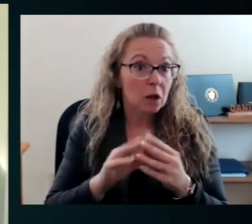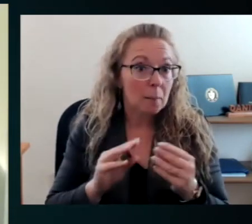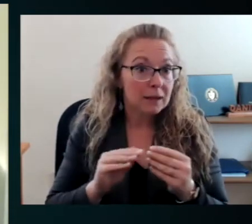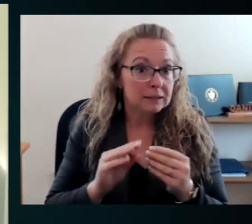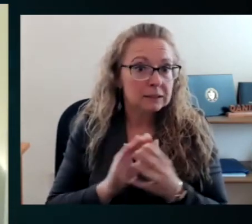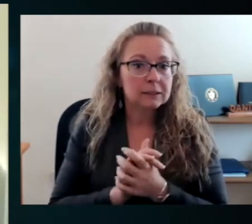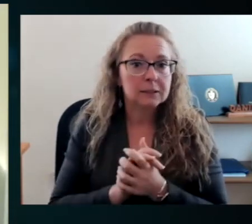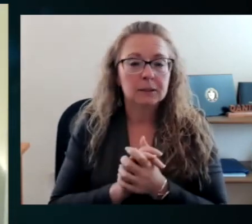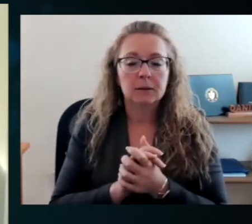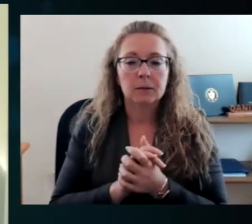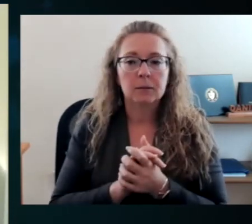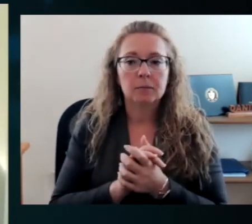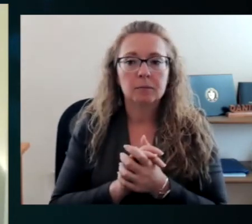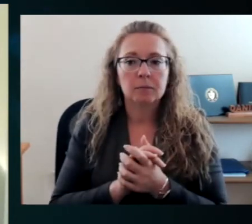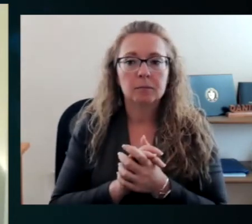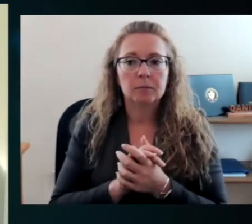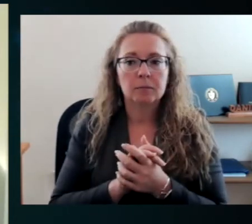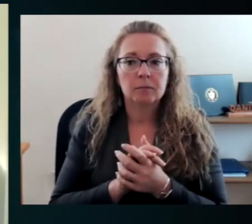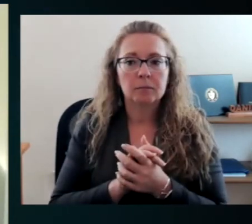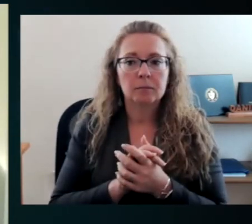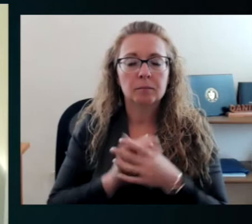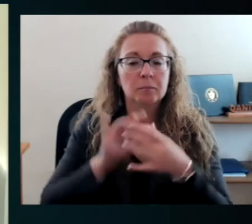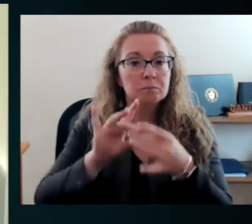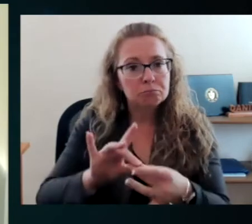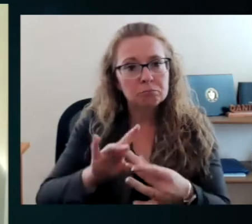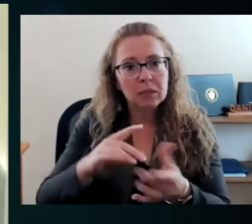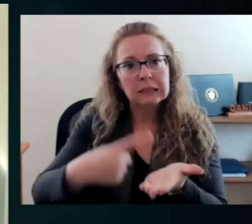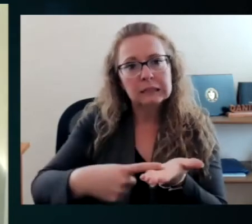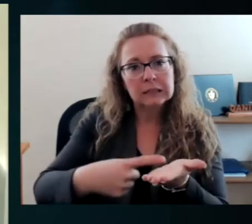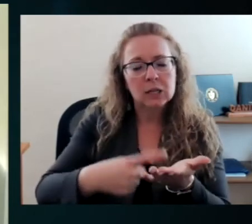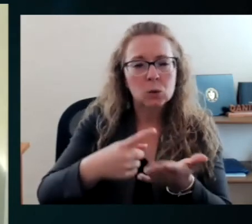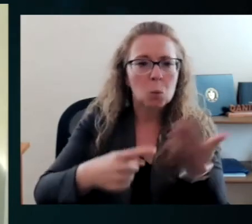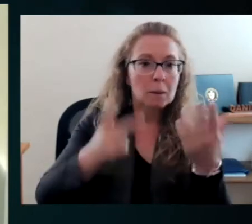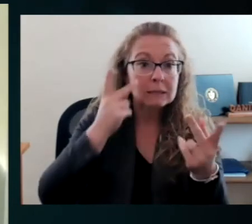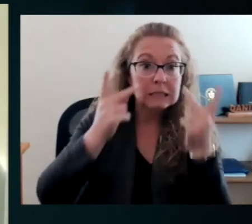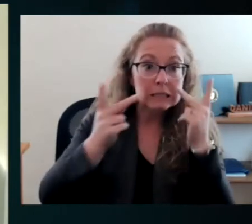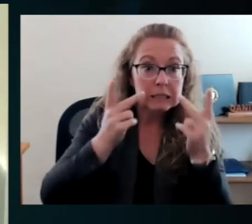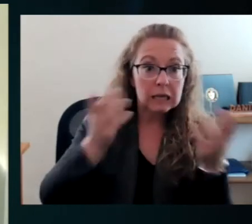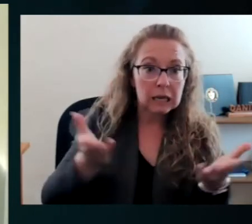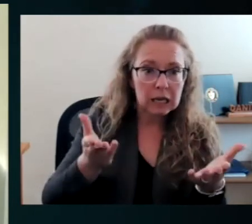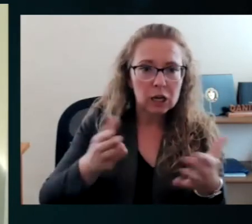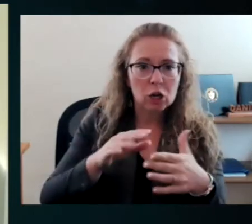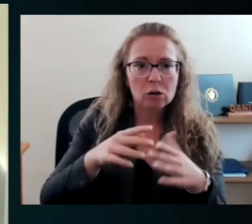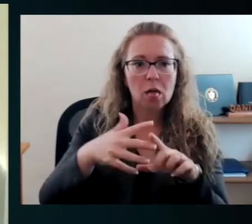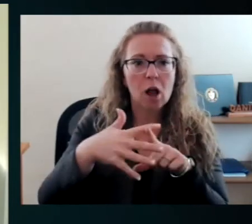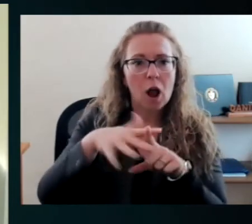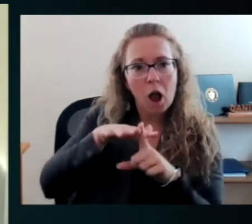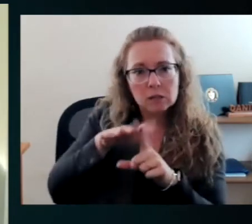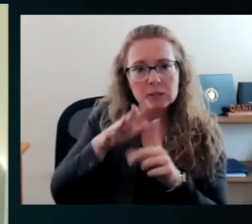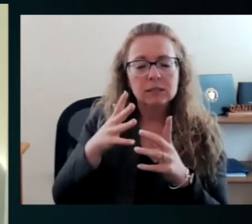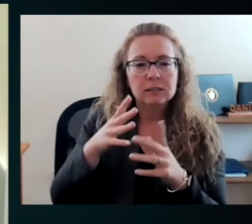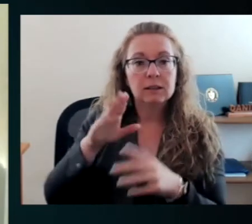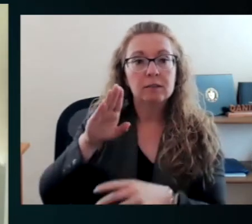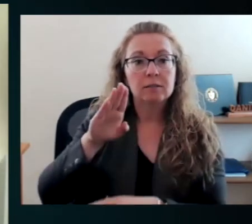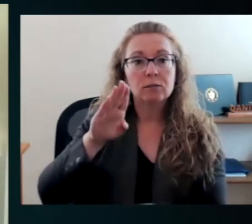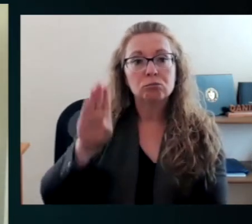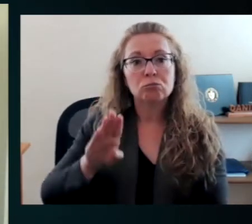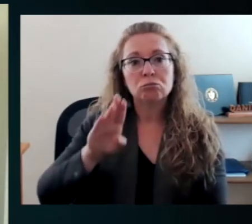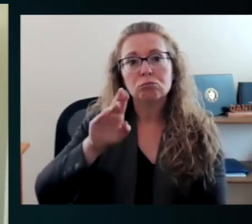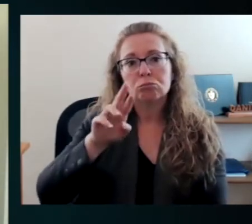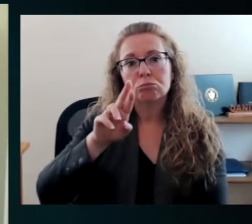about what I see about this discussion here in the context of Brazil. First of all,